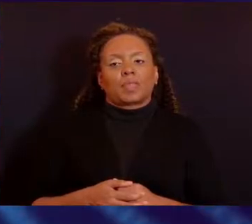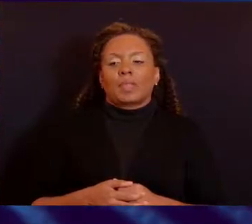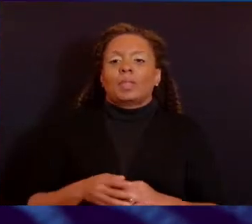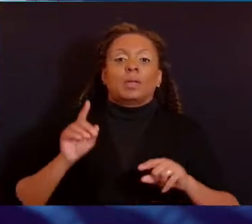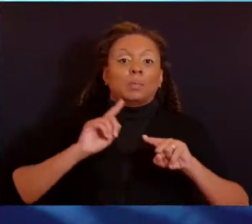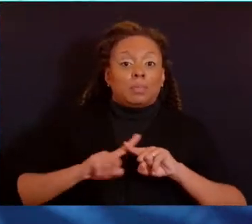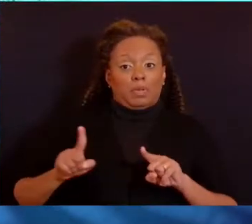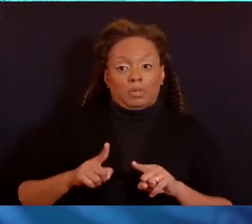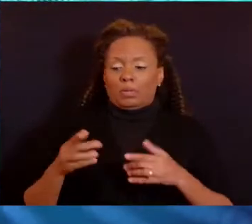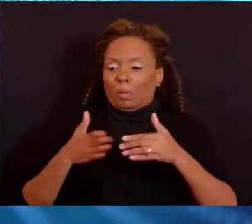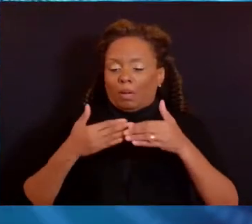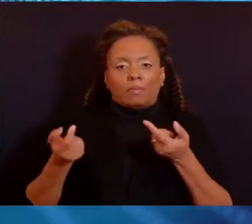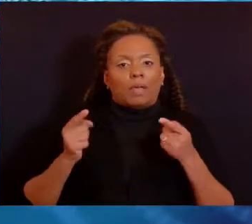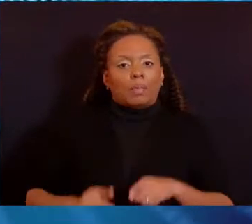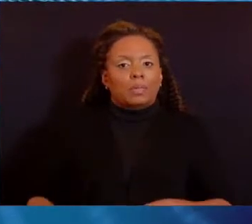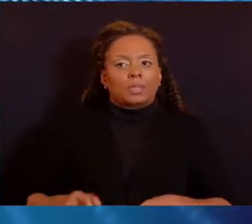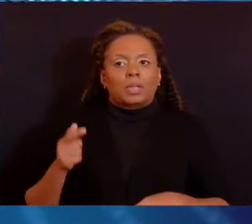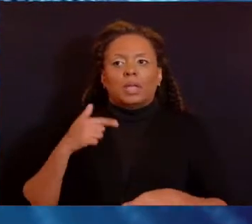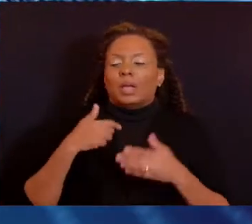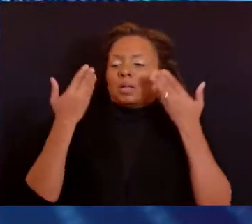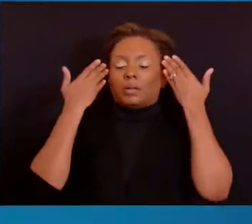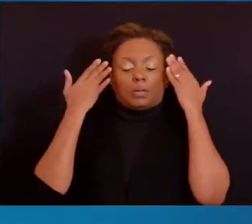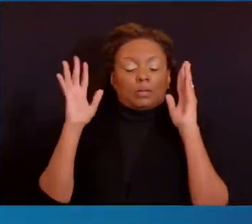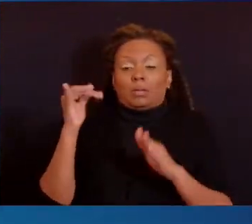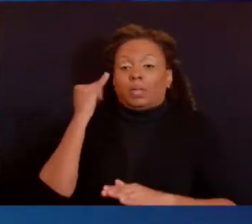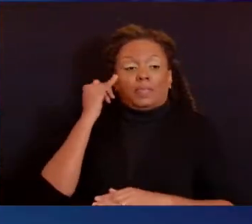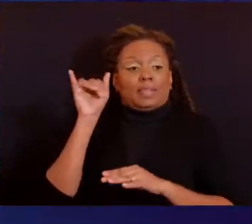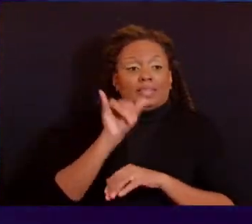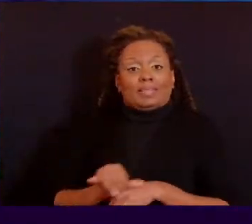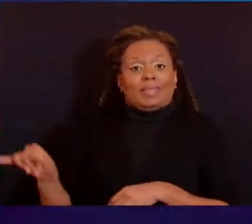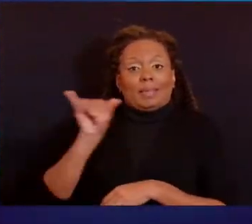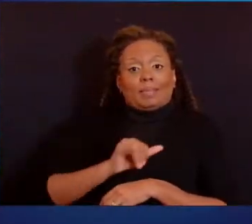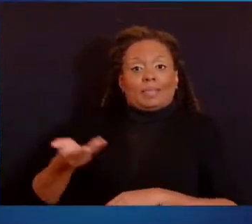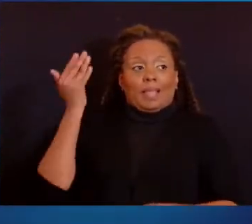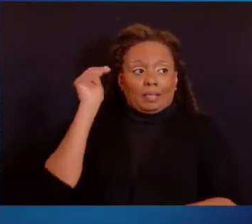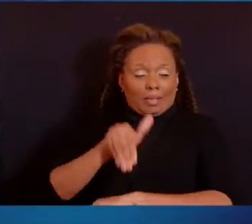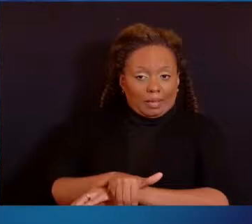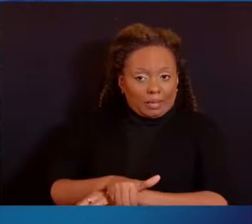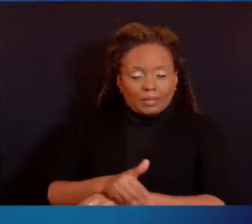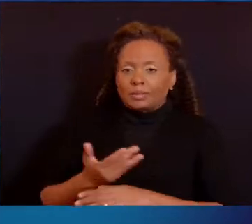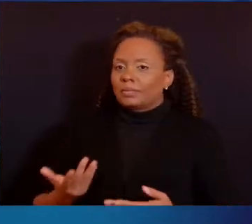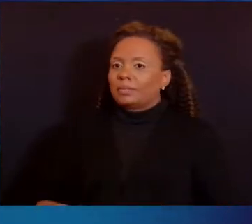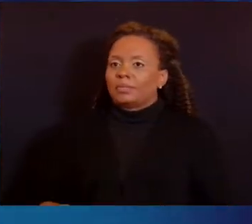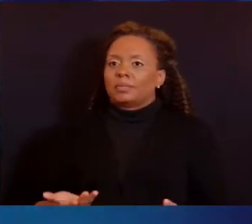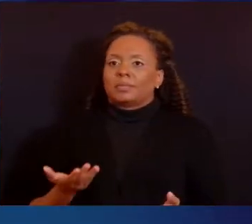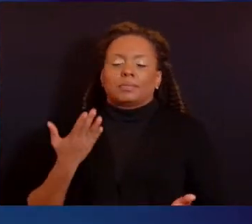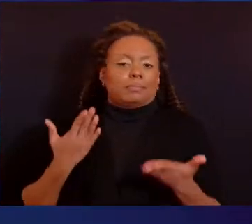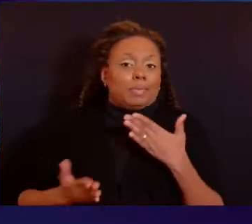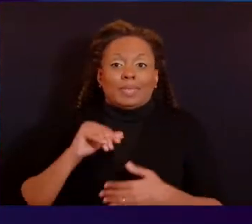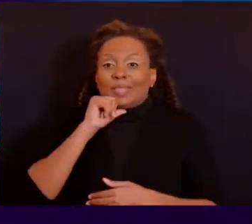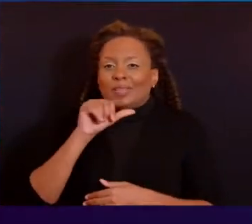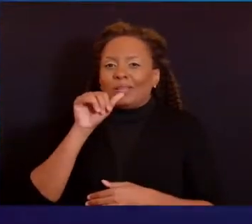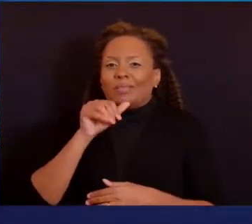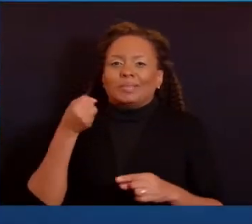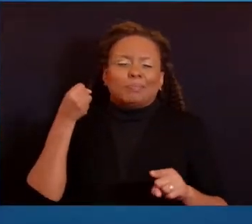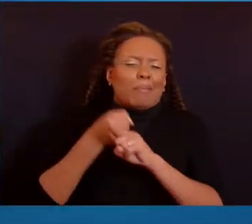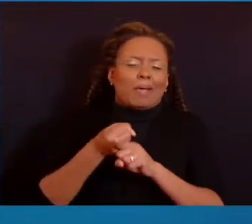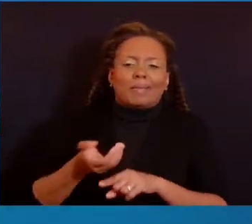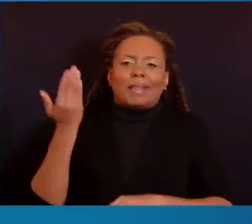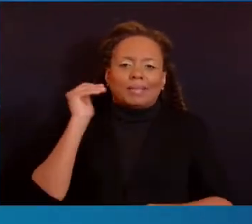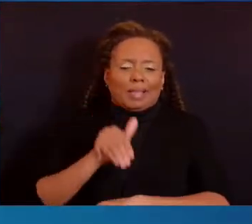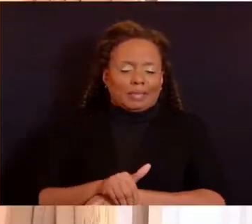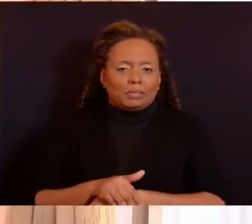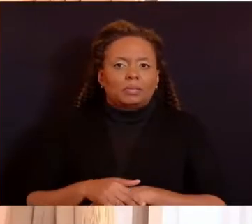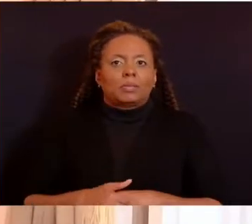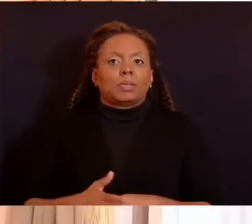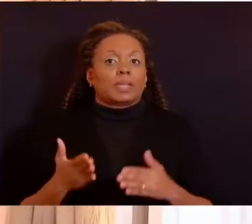night. But if that does happen, which is a freak event, the odds or chance of that happening again is very, very slim. Thank you, Sabu.